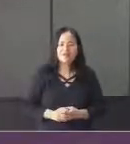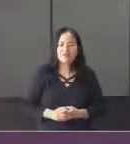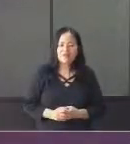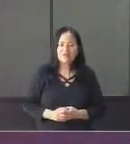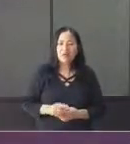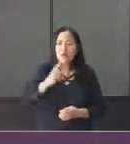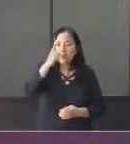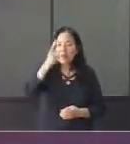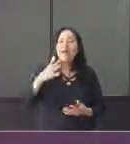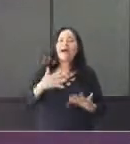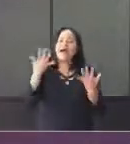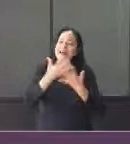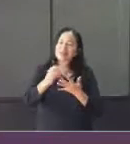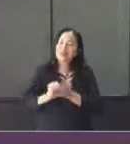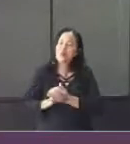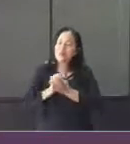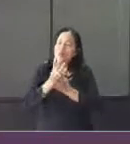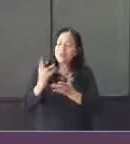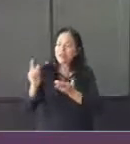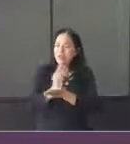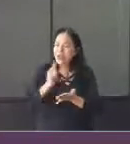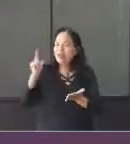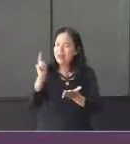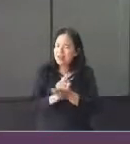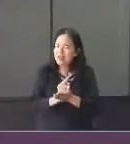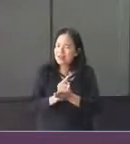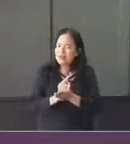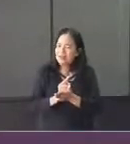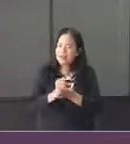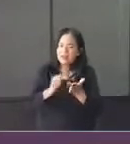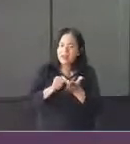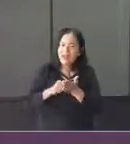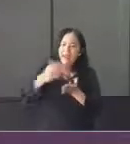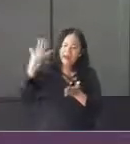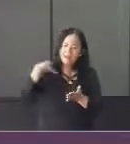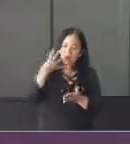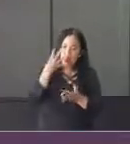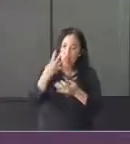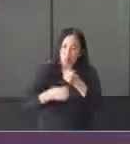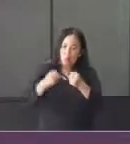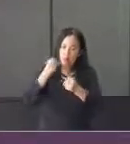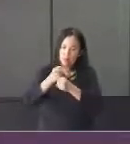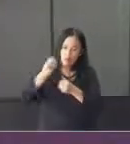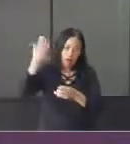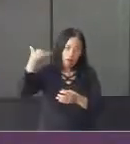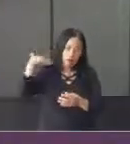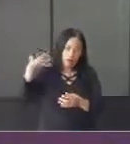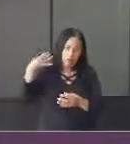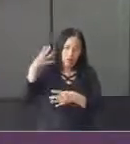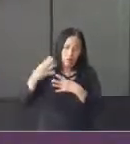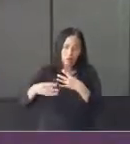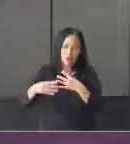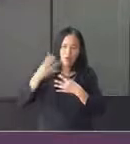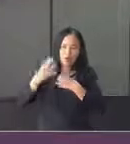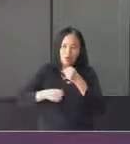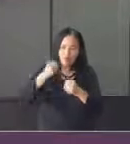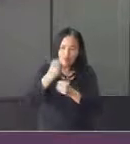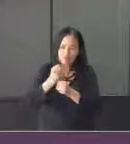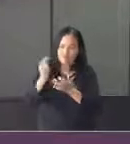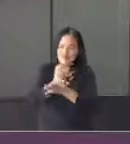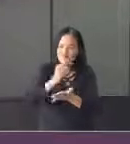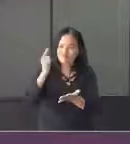of stakeholders to generate regulations that were passed 4 years